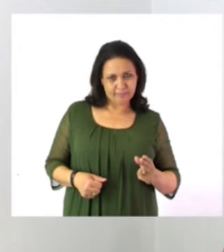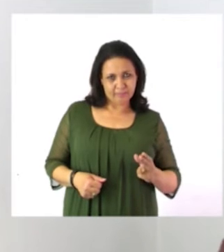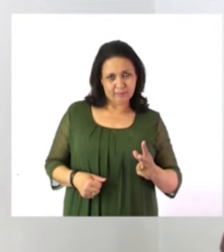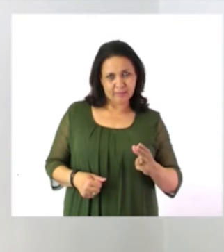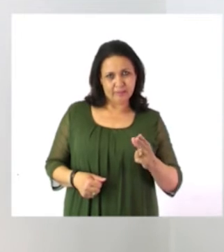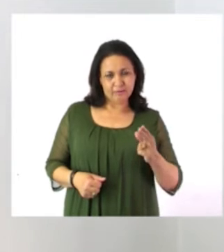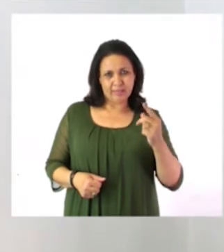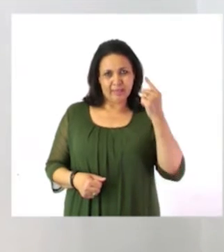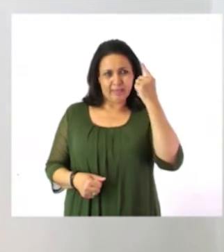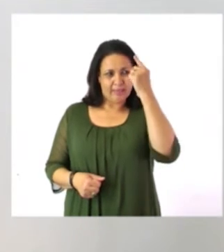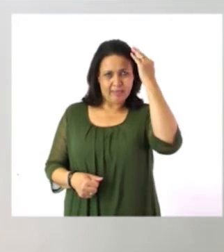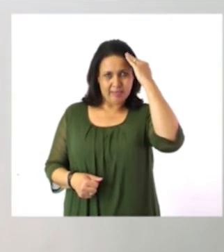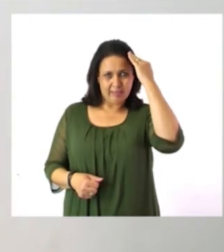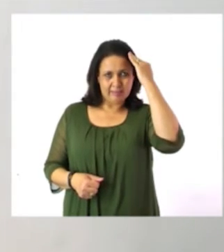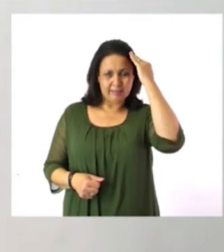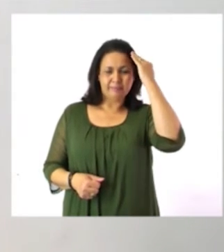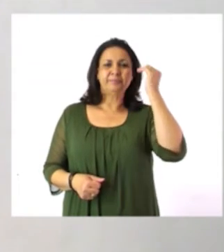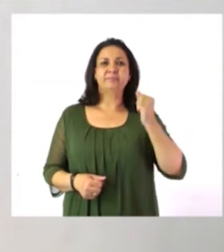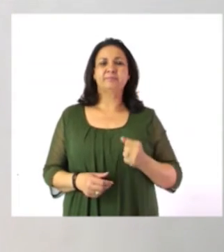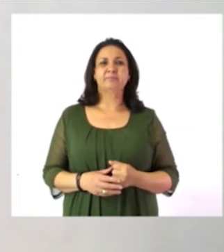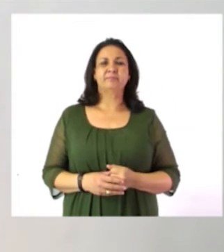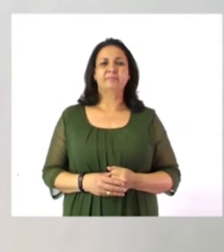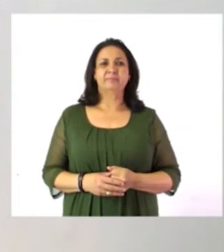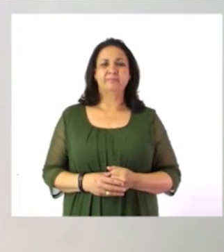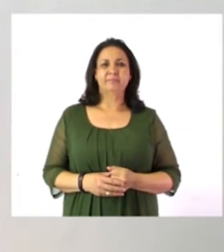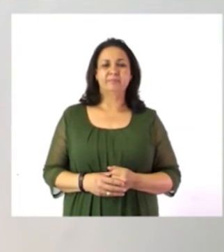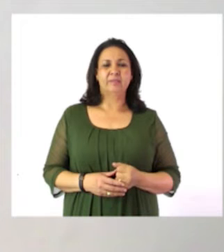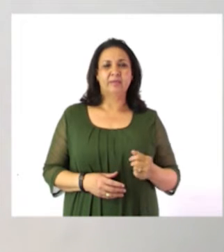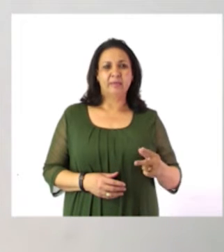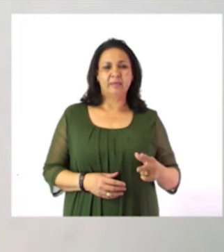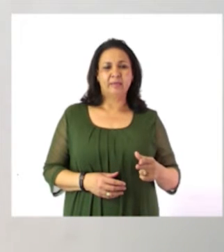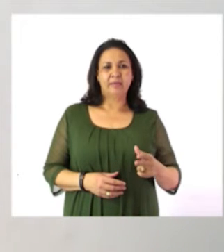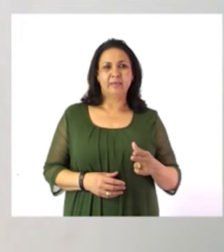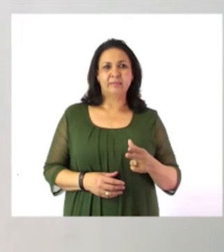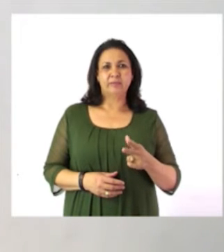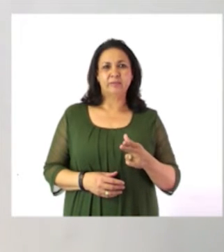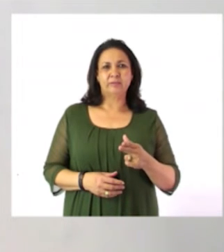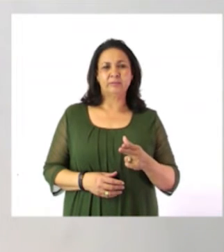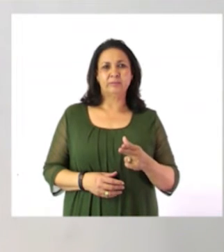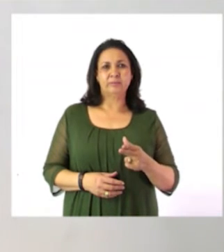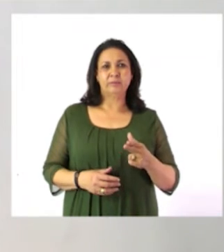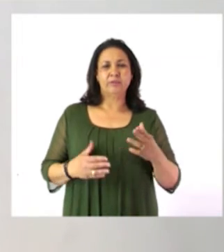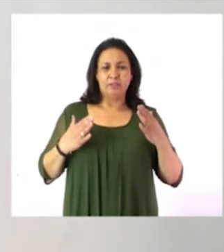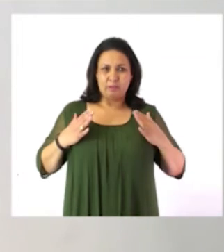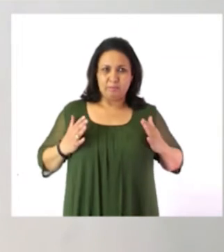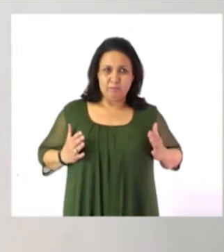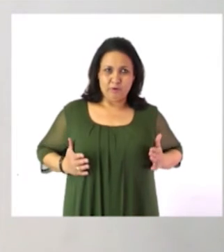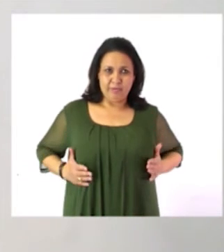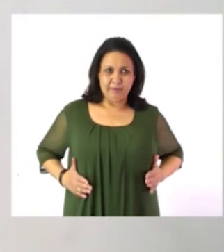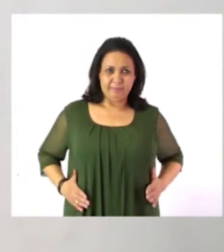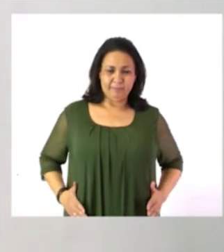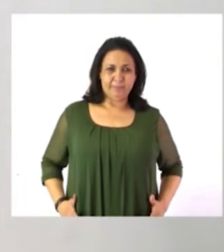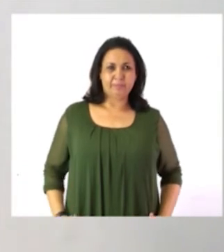head like I've done here. I've cut out the head. Then you cut out the body like I've done